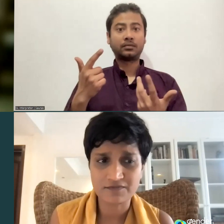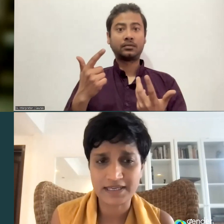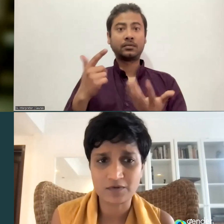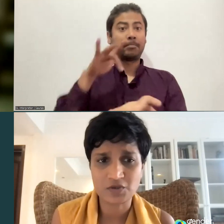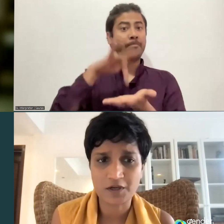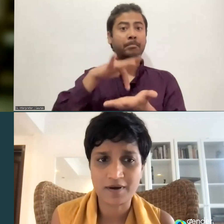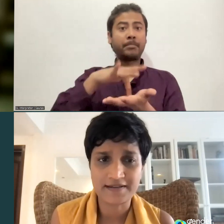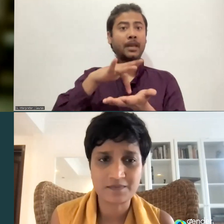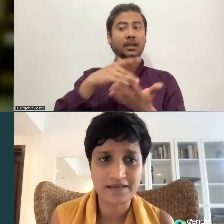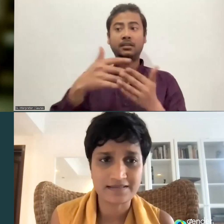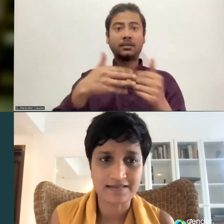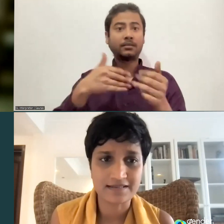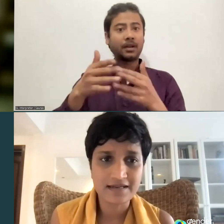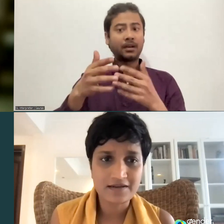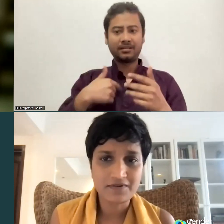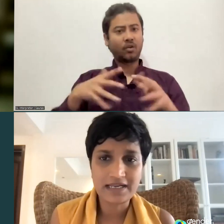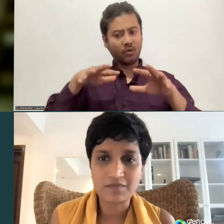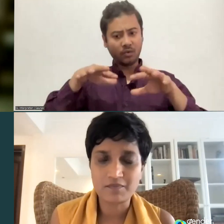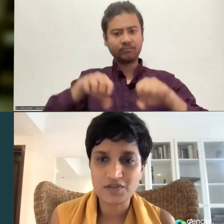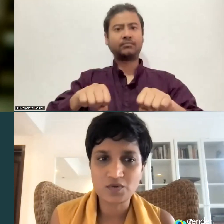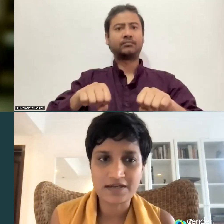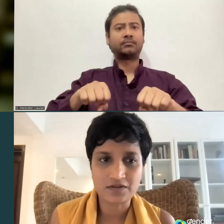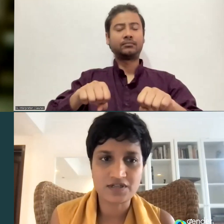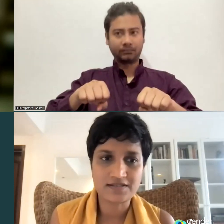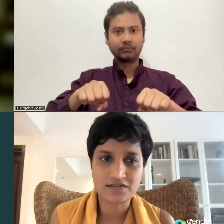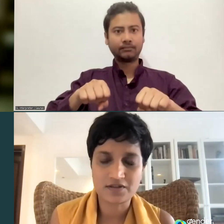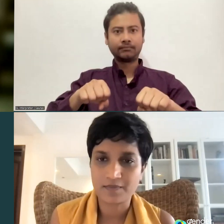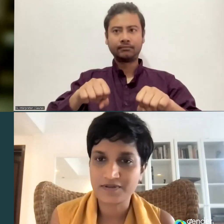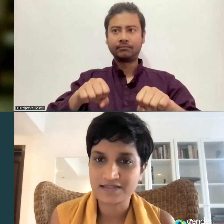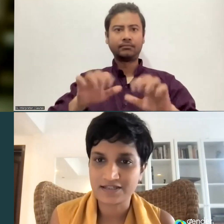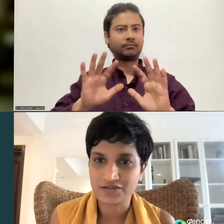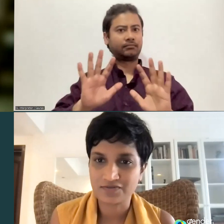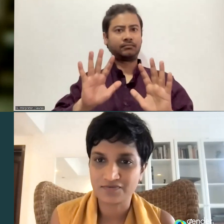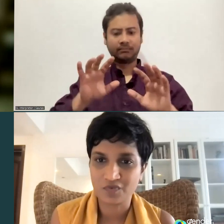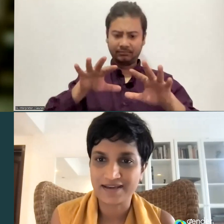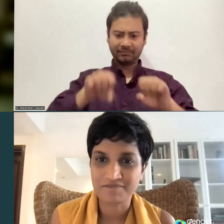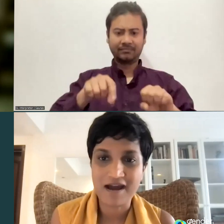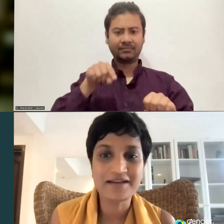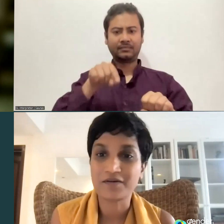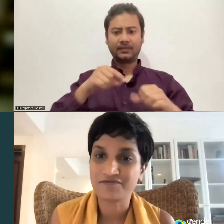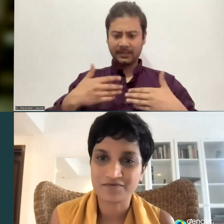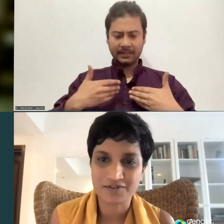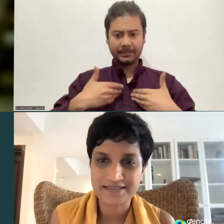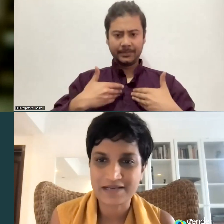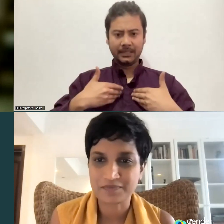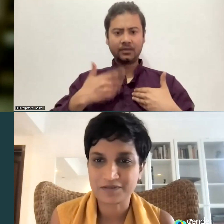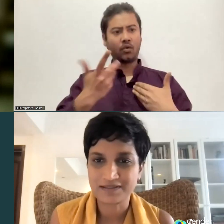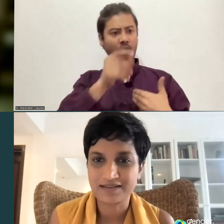of being able to occupy space and really do that sort of justice to the representation of where I come